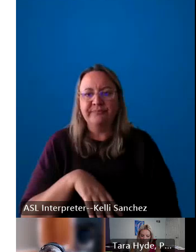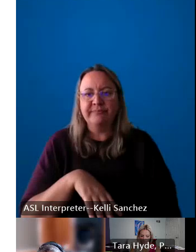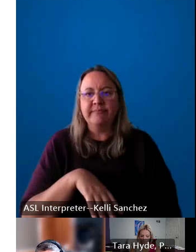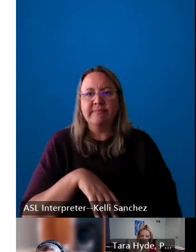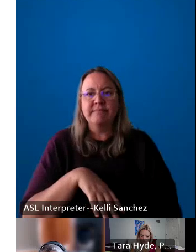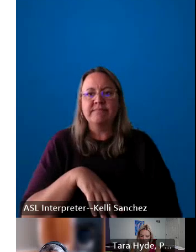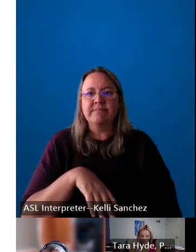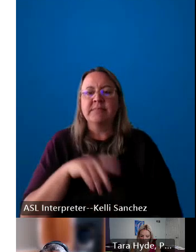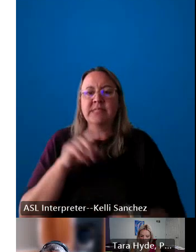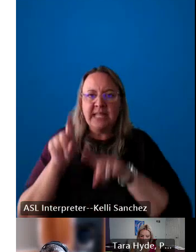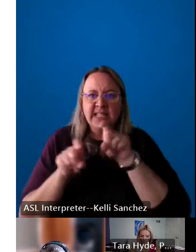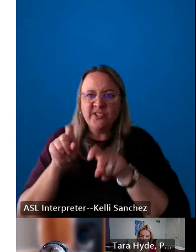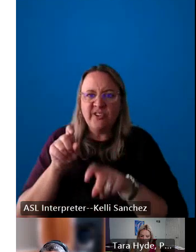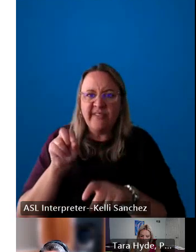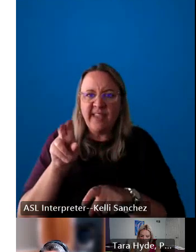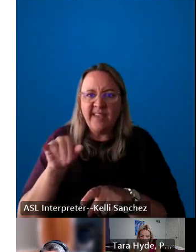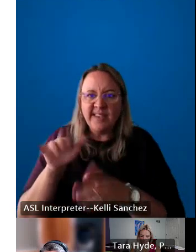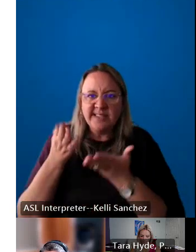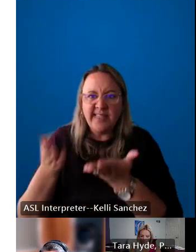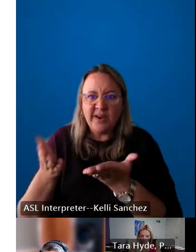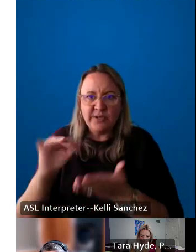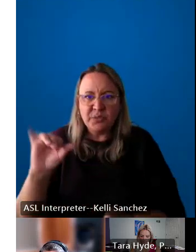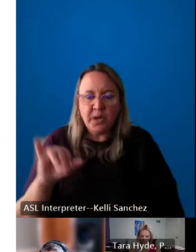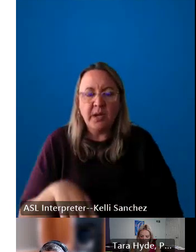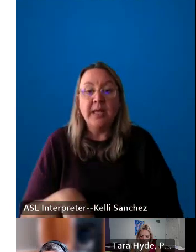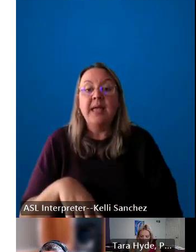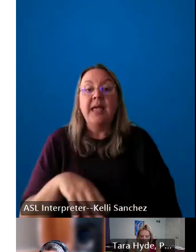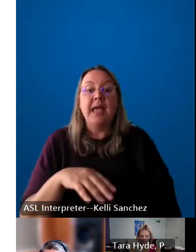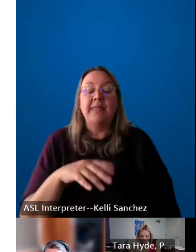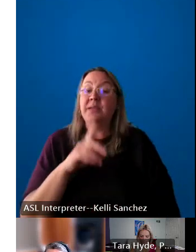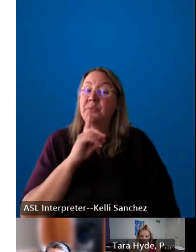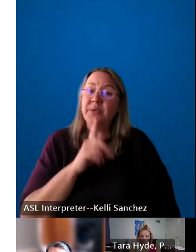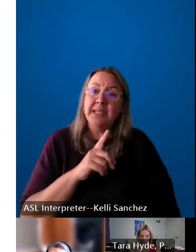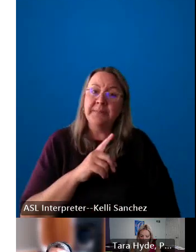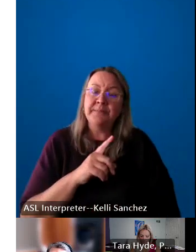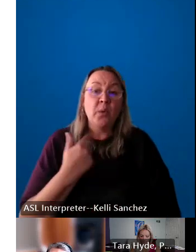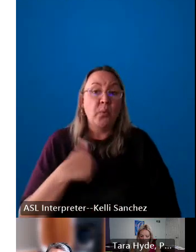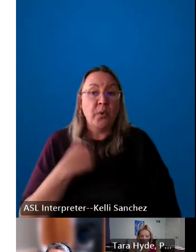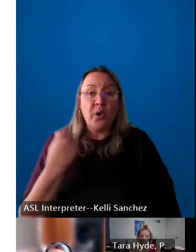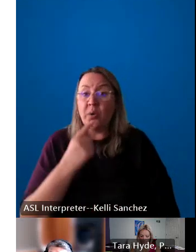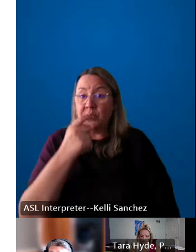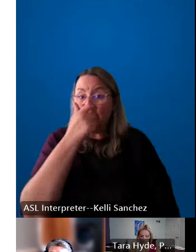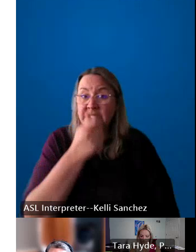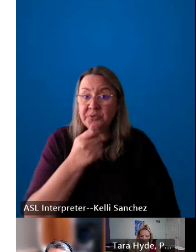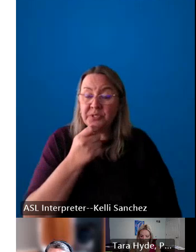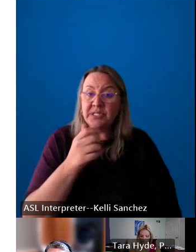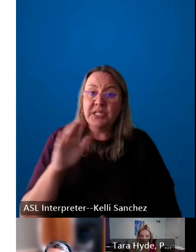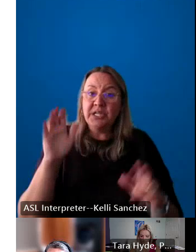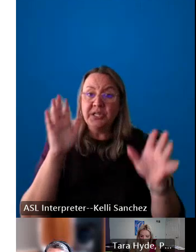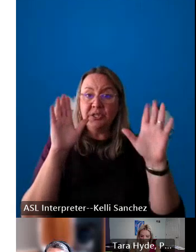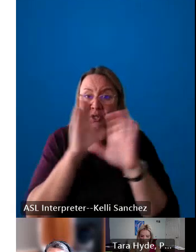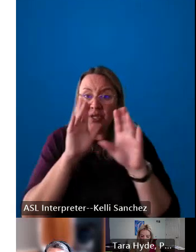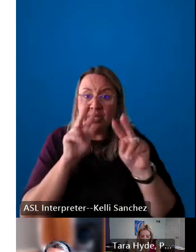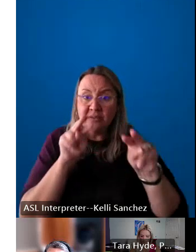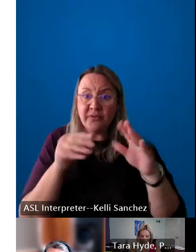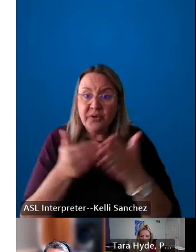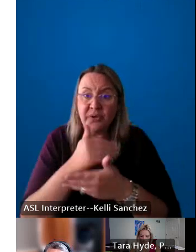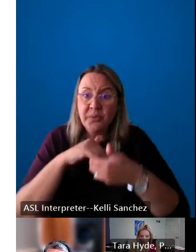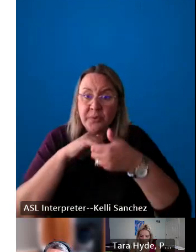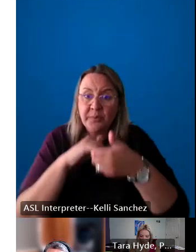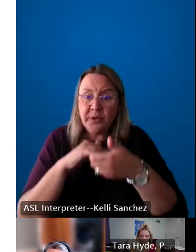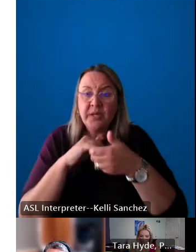survey in the chat, so you can check that out as well. And ultimately, we're always interested in looking for new partners,